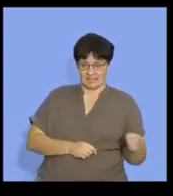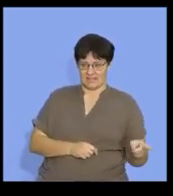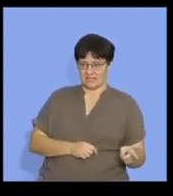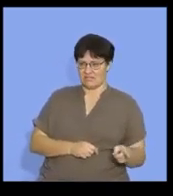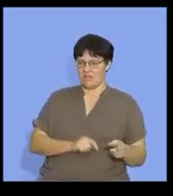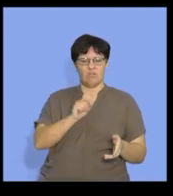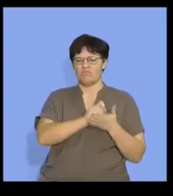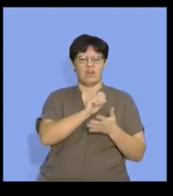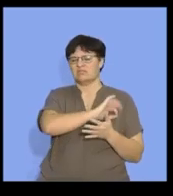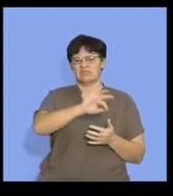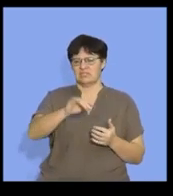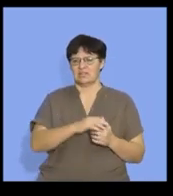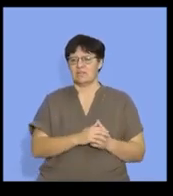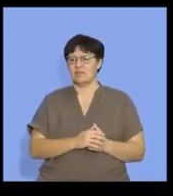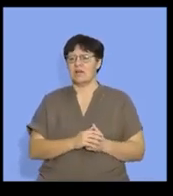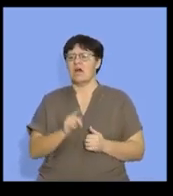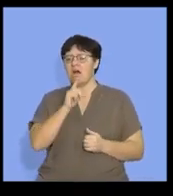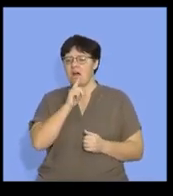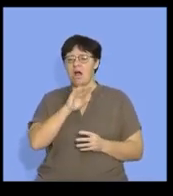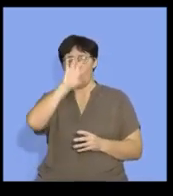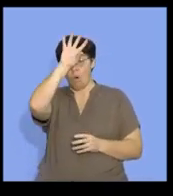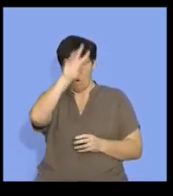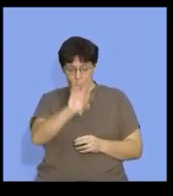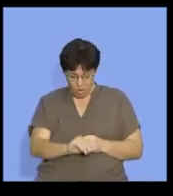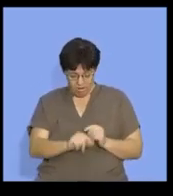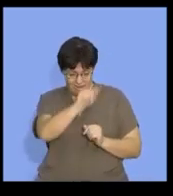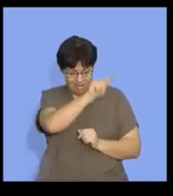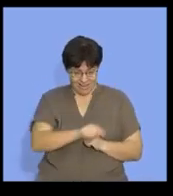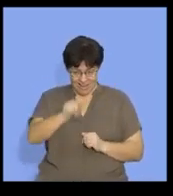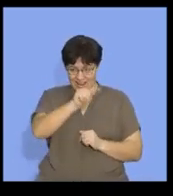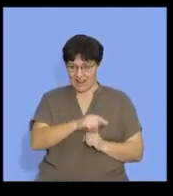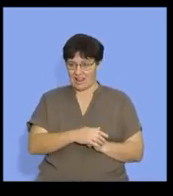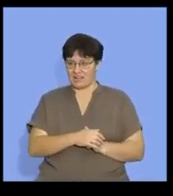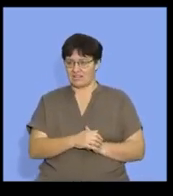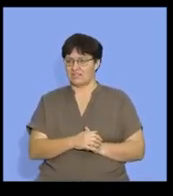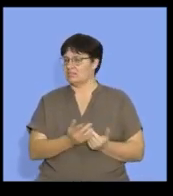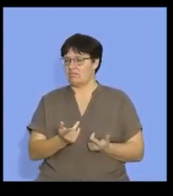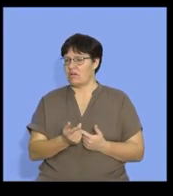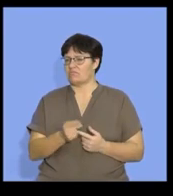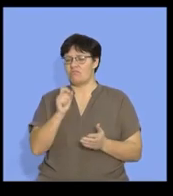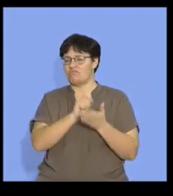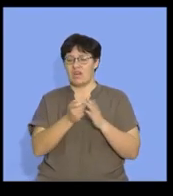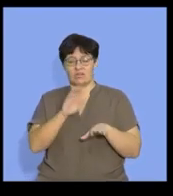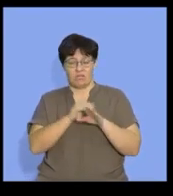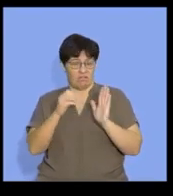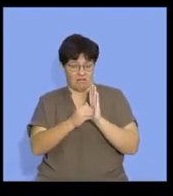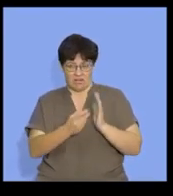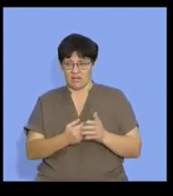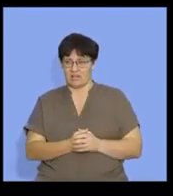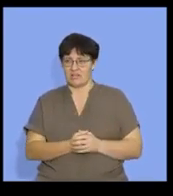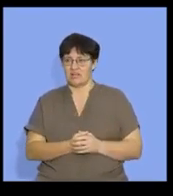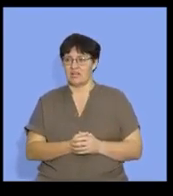write it all out, but we're going to write the whole description. Right, let me do it, so otherwise, because I can't write on this thing.